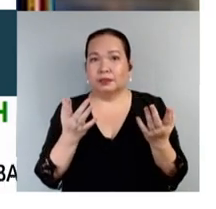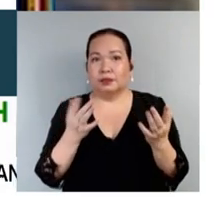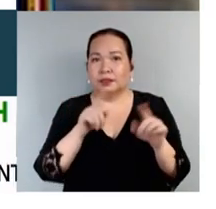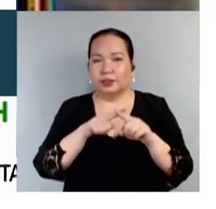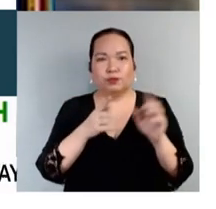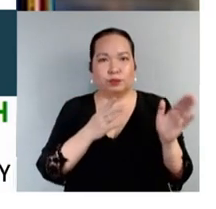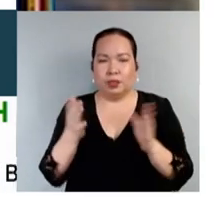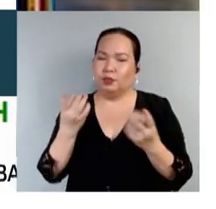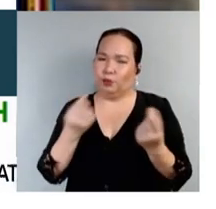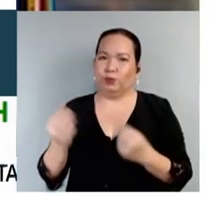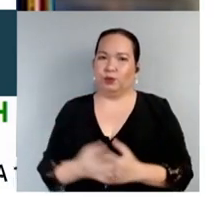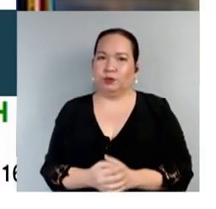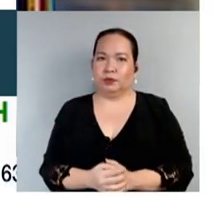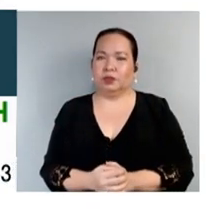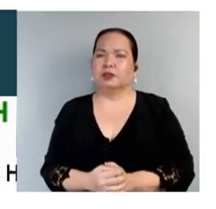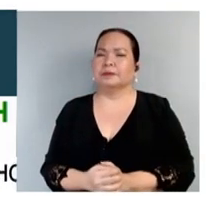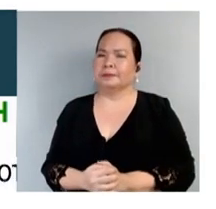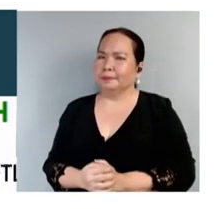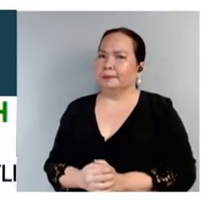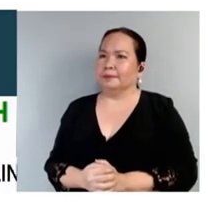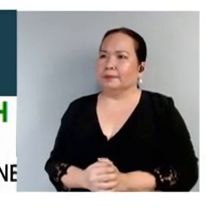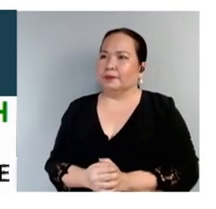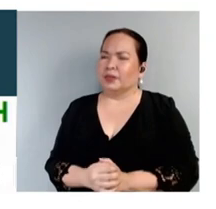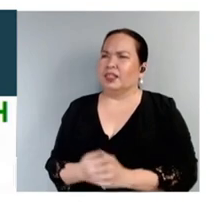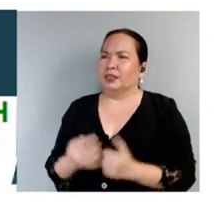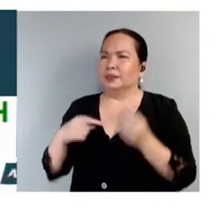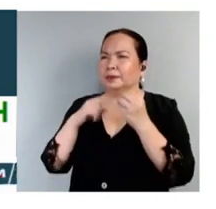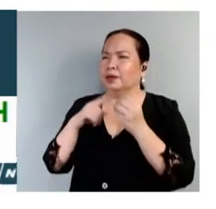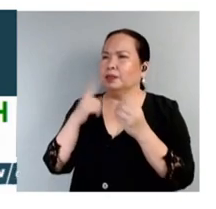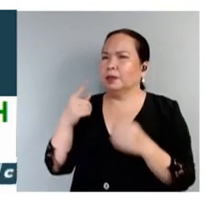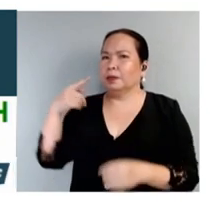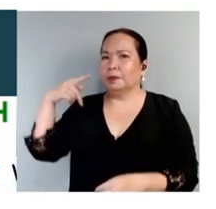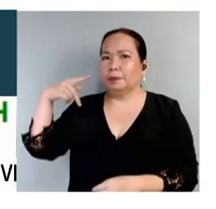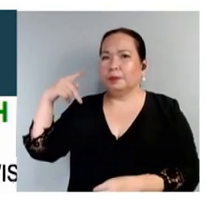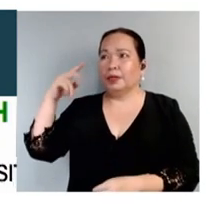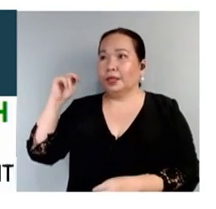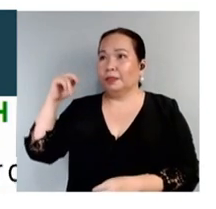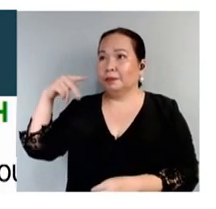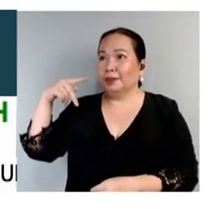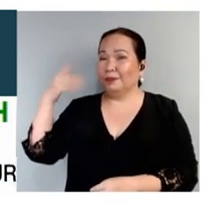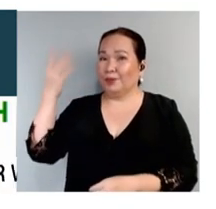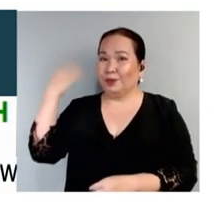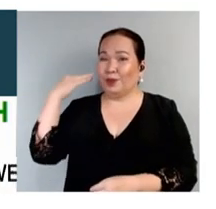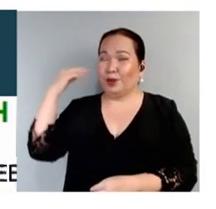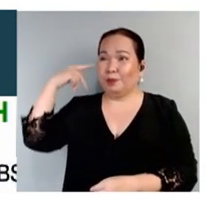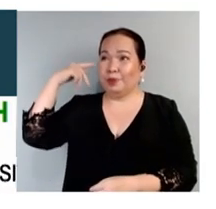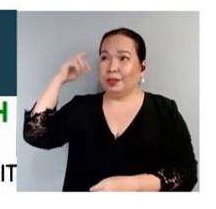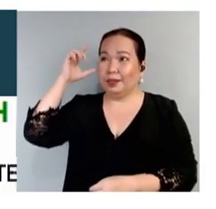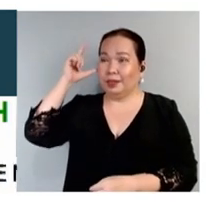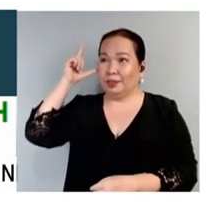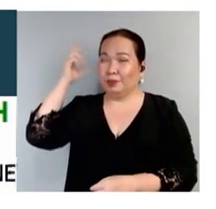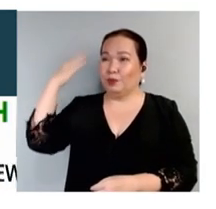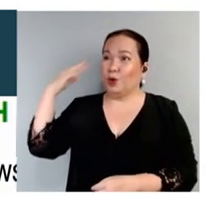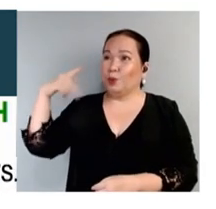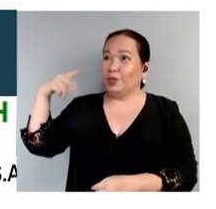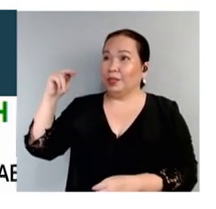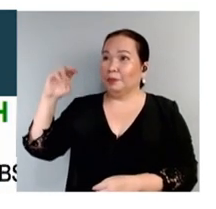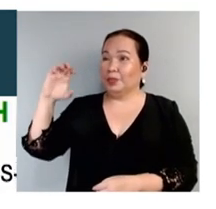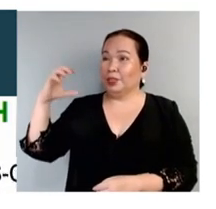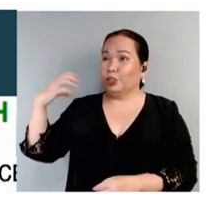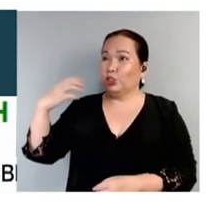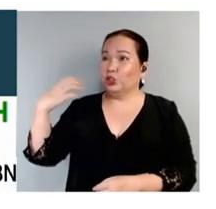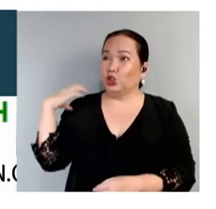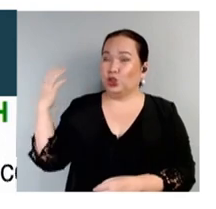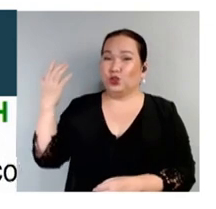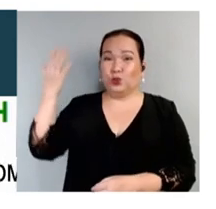Then what about former PNP Chief Panfilo Lacson, now Senator, becoming President? There are